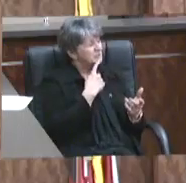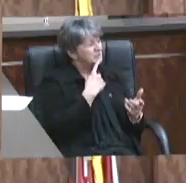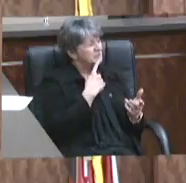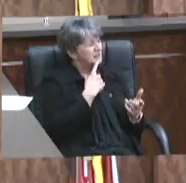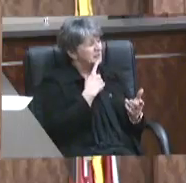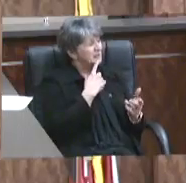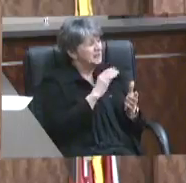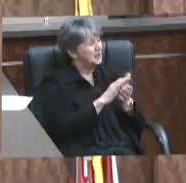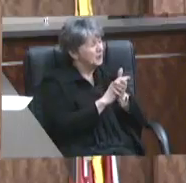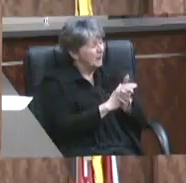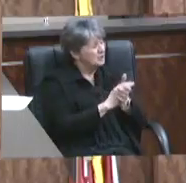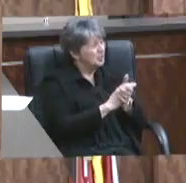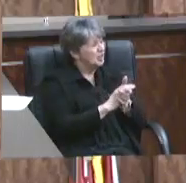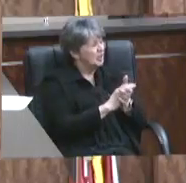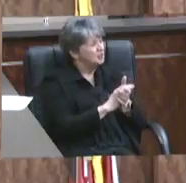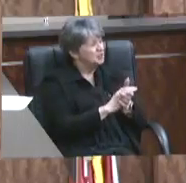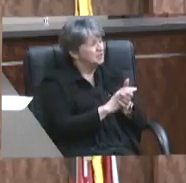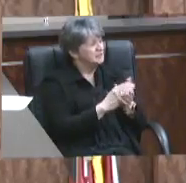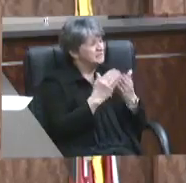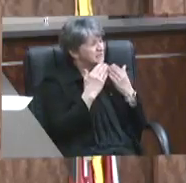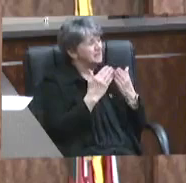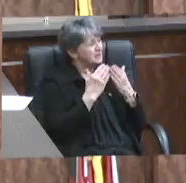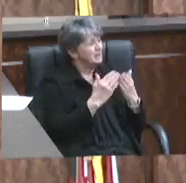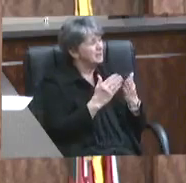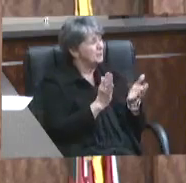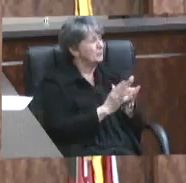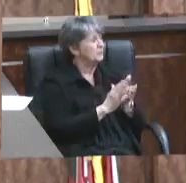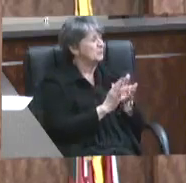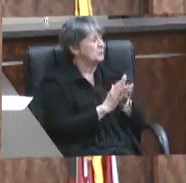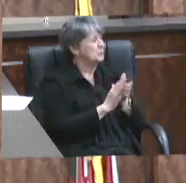very Congratulations much. on a successful career here in Laurel.